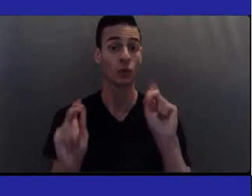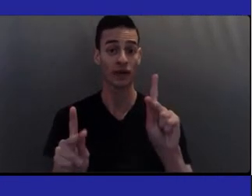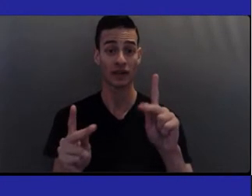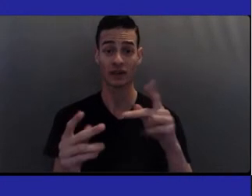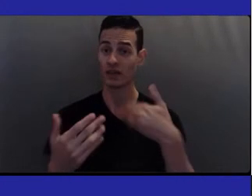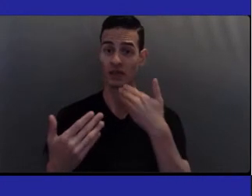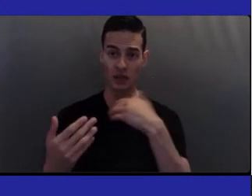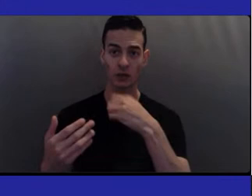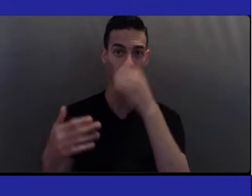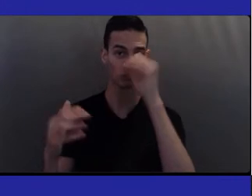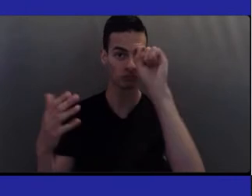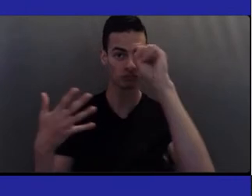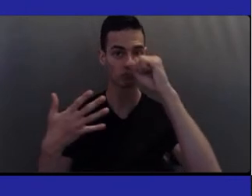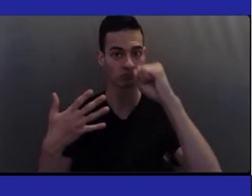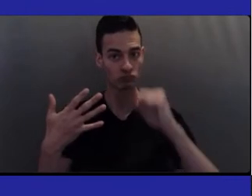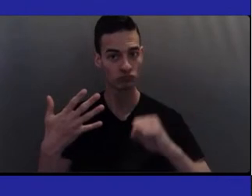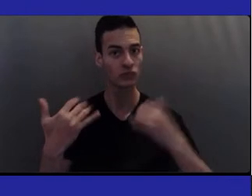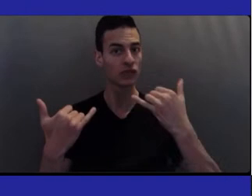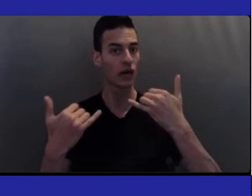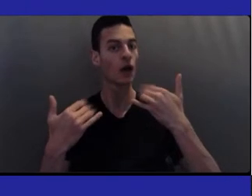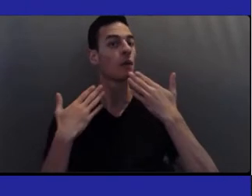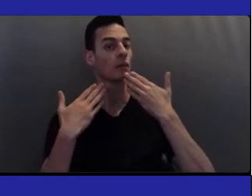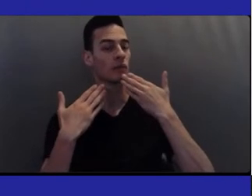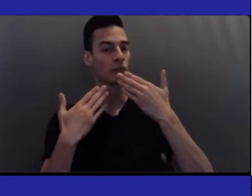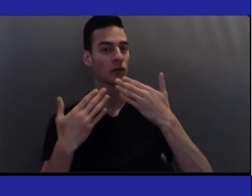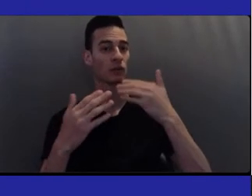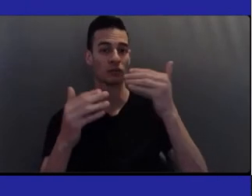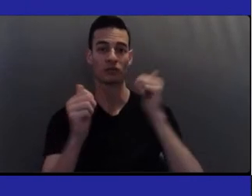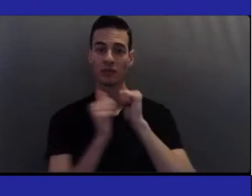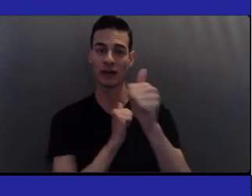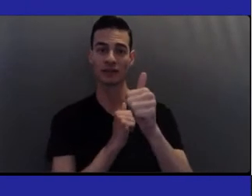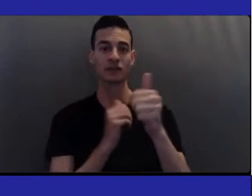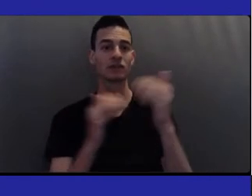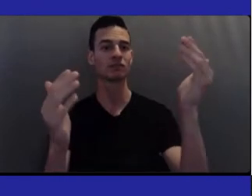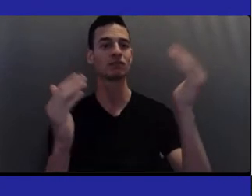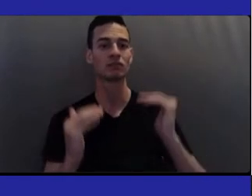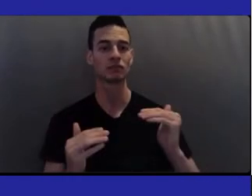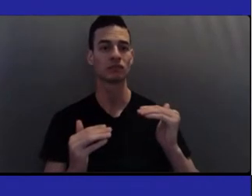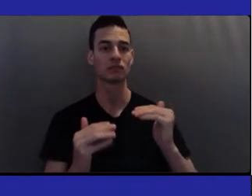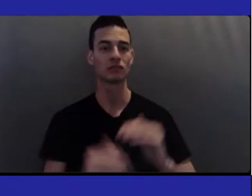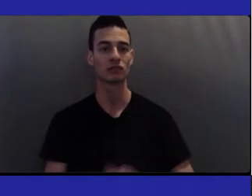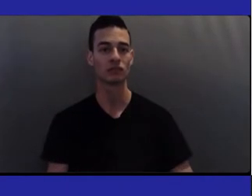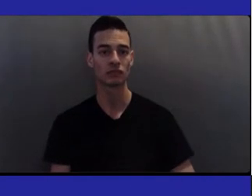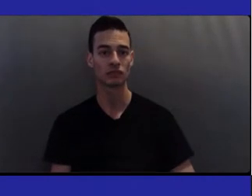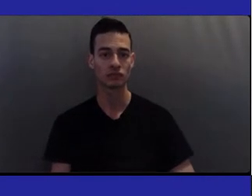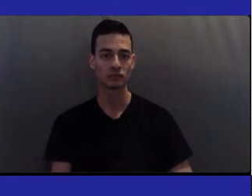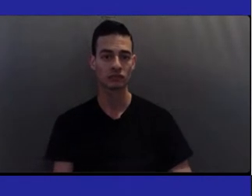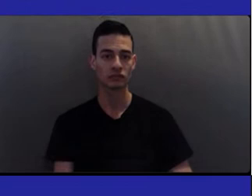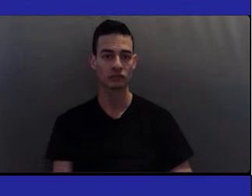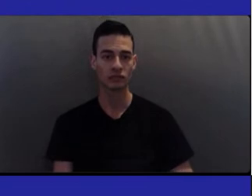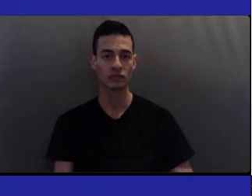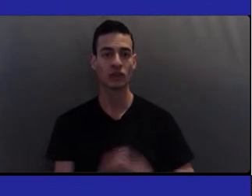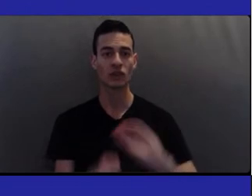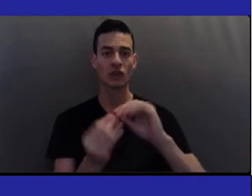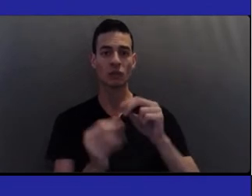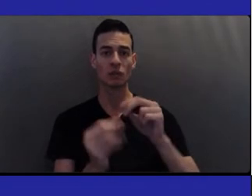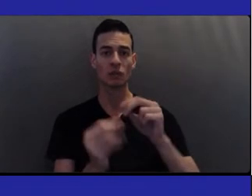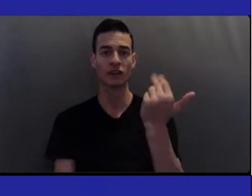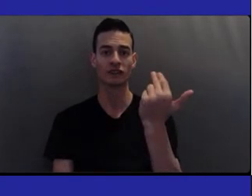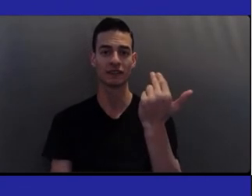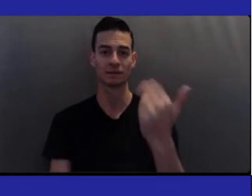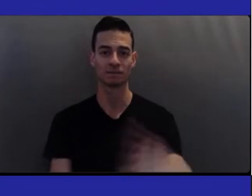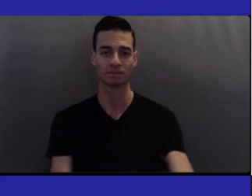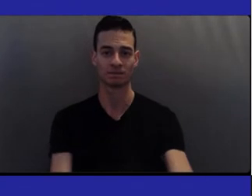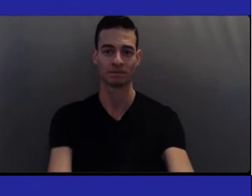much. So let me move on to, thank you, Jeremy, to number 13. Good.